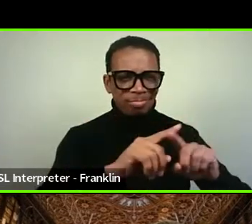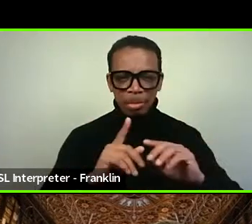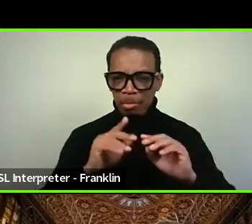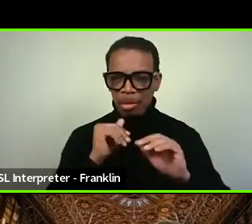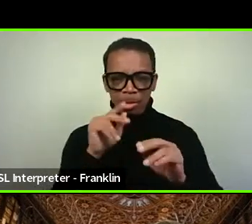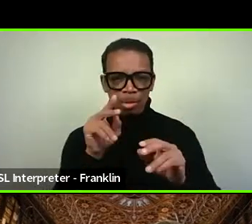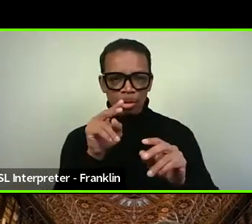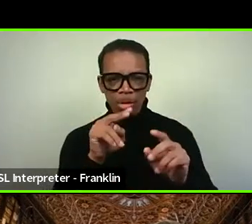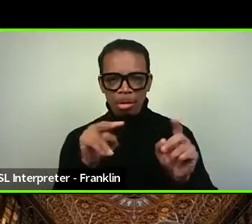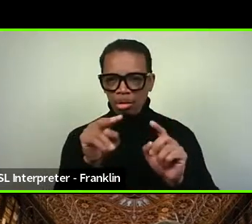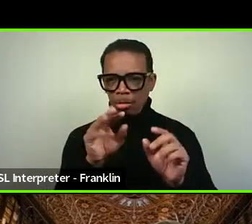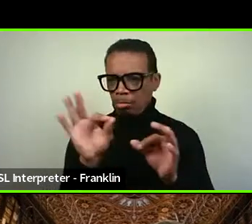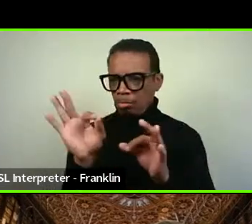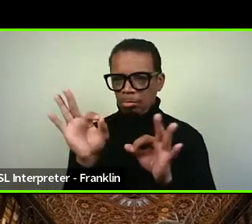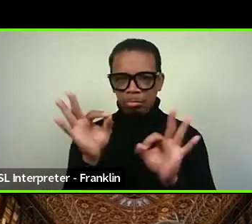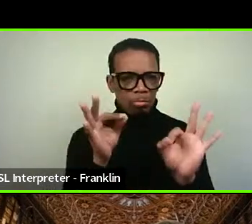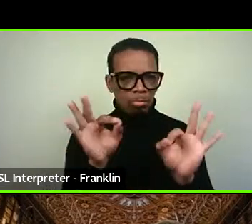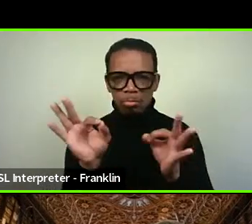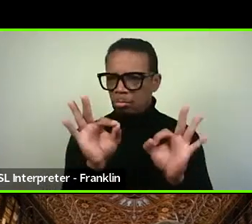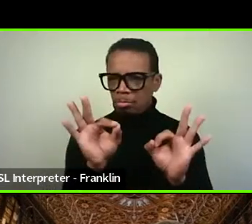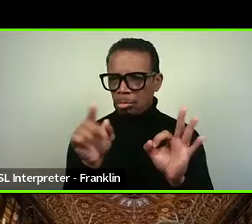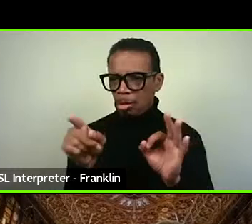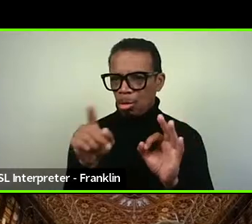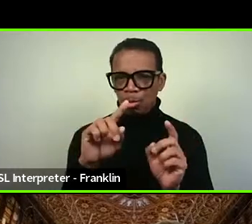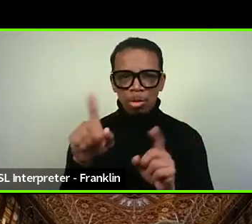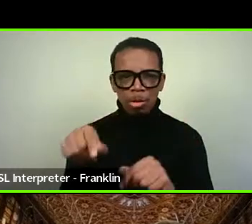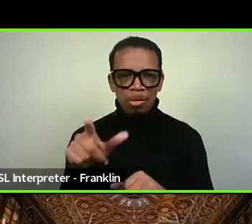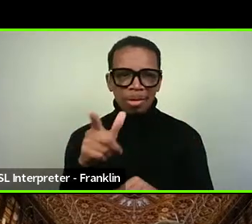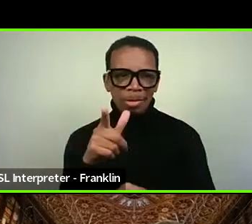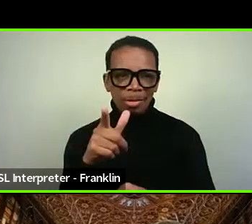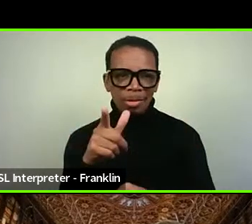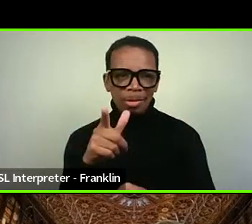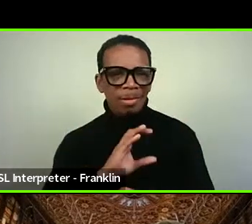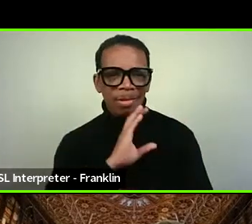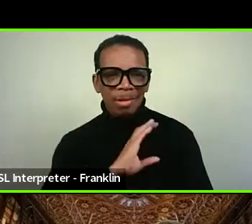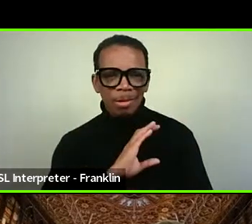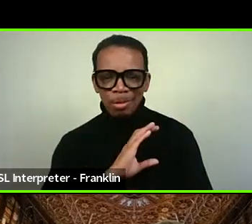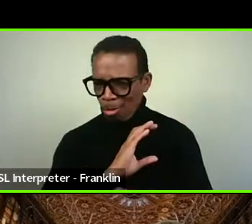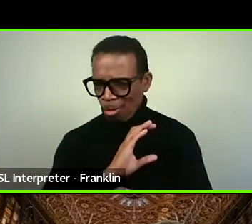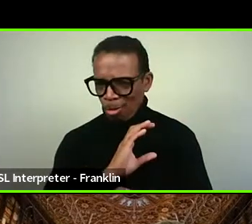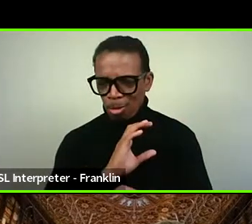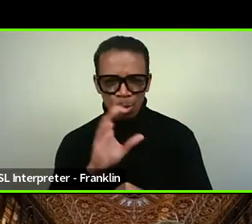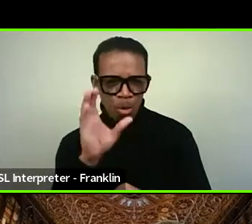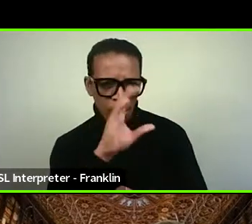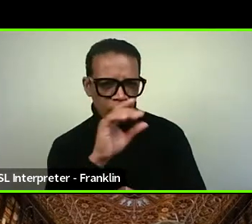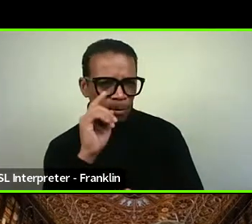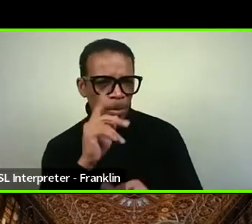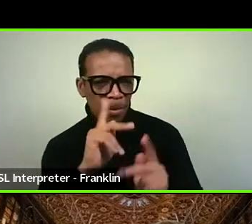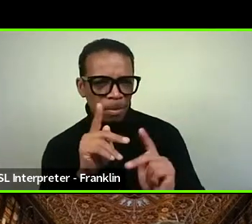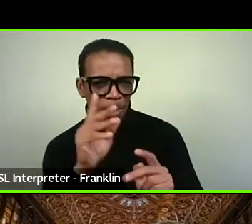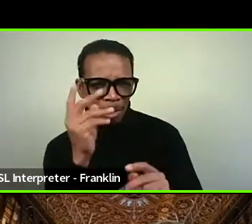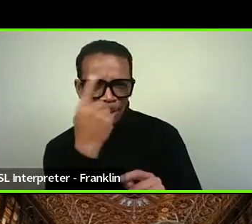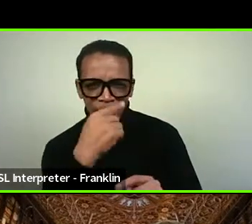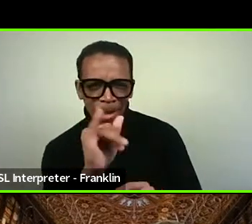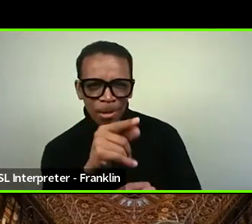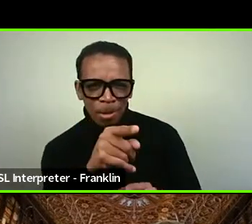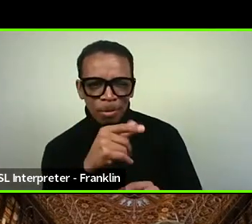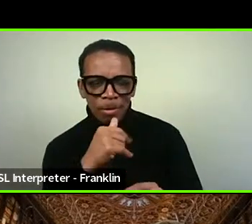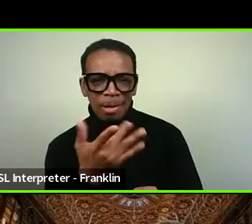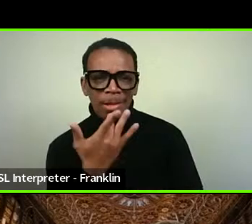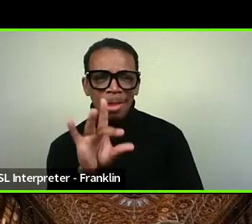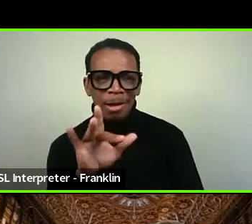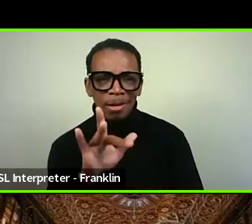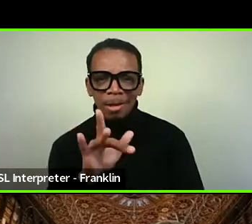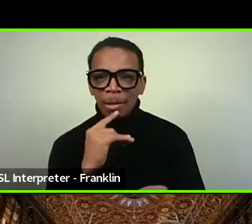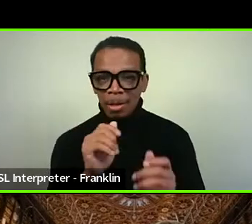at your peers. You go to the lunchroom, right? You seek out folks who look like you, right? And if you're not so fortunate to be